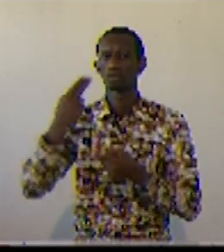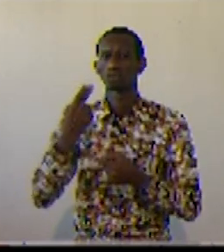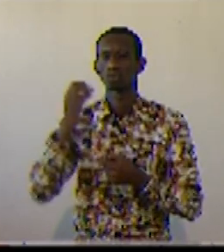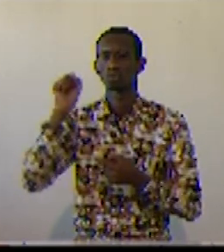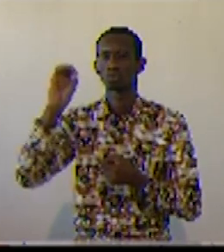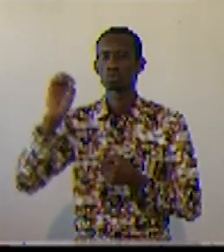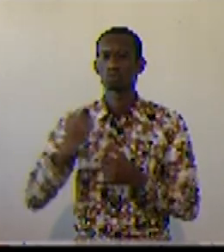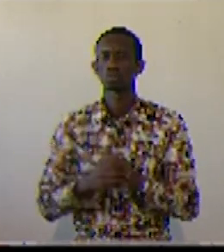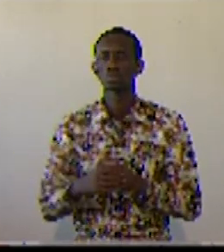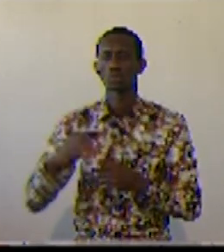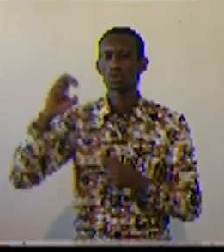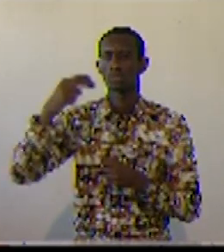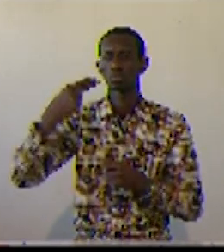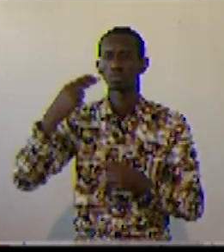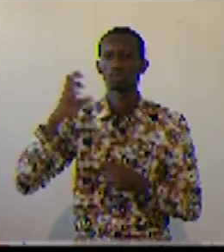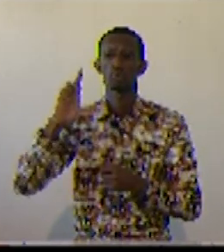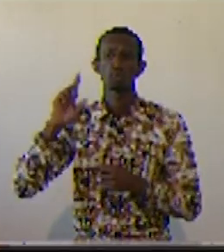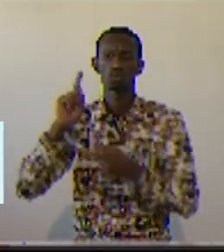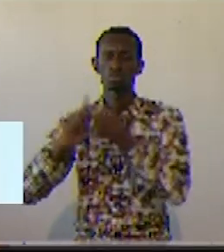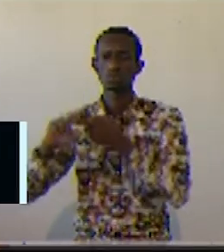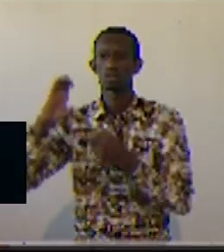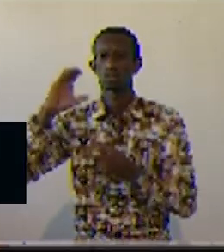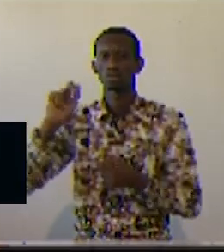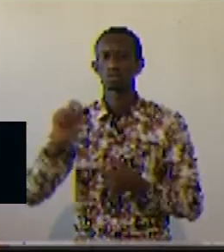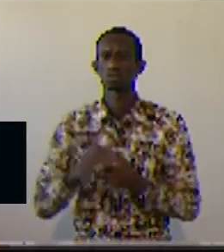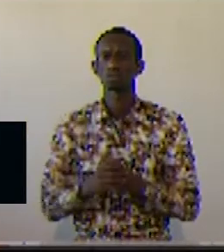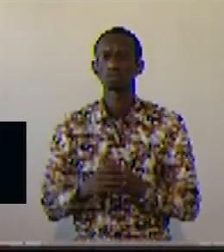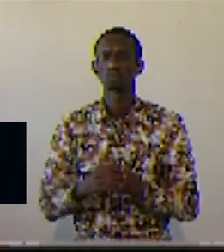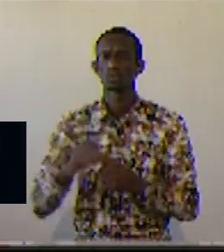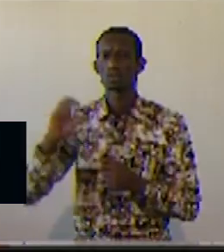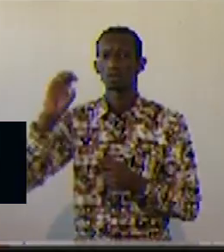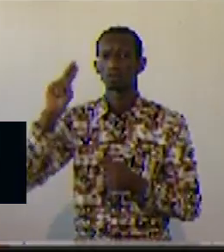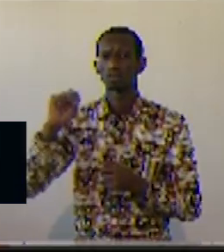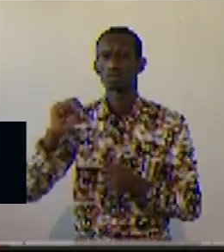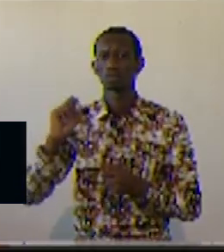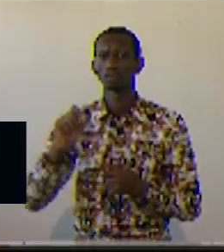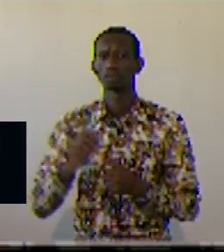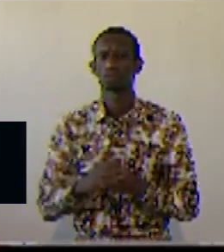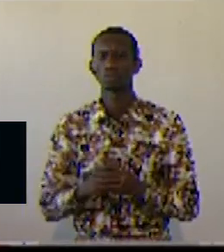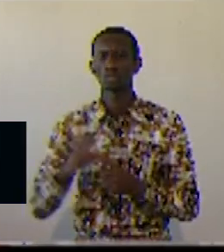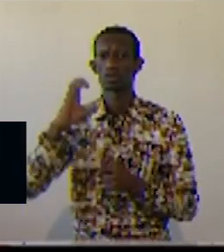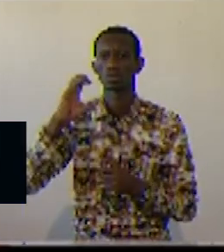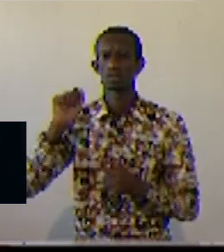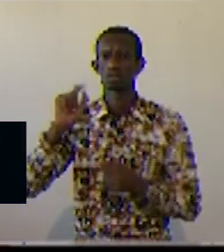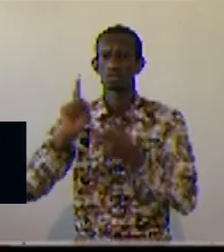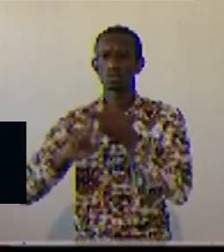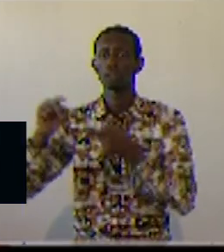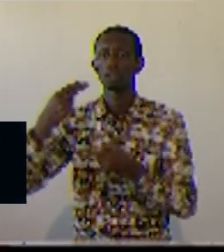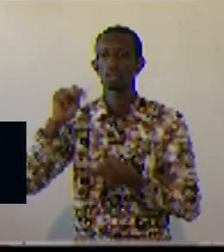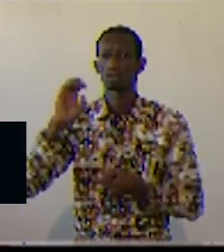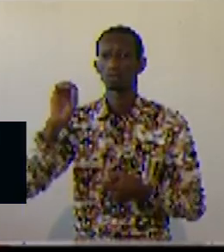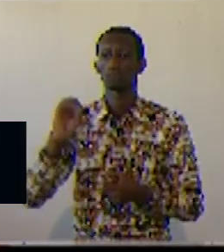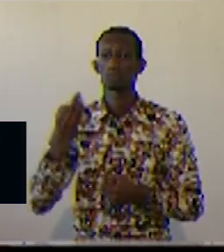acid, hydrochloric acid reacting with calcium hydrogen carbonate, and calcium reacting with